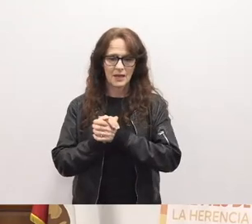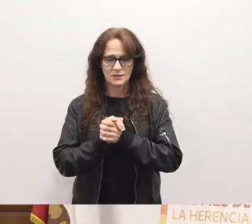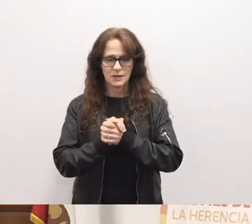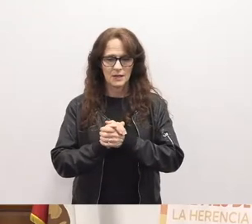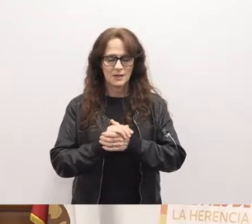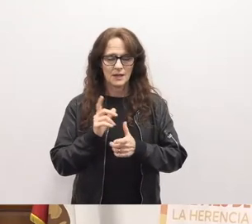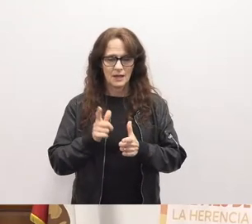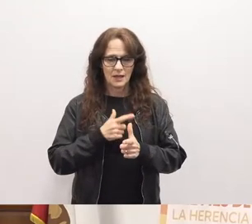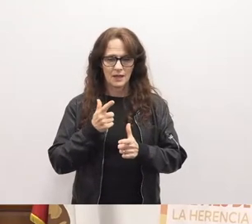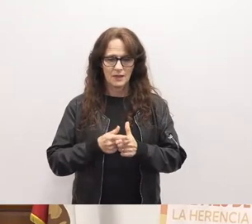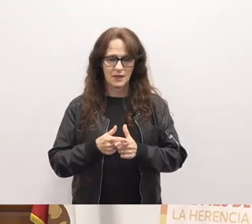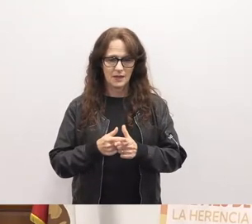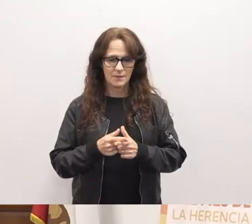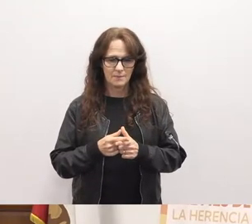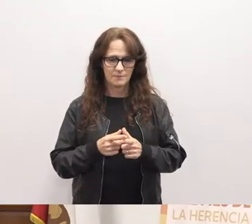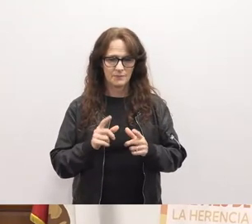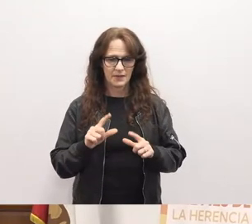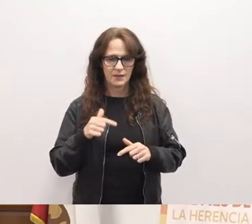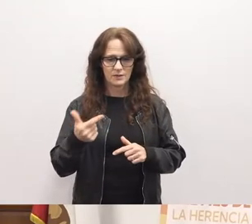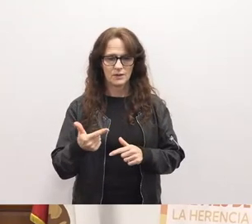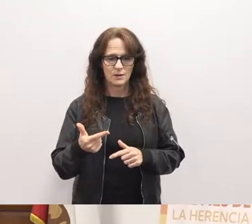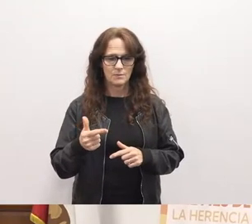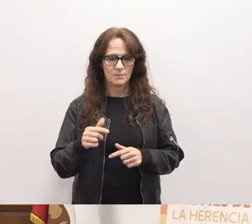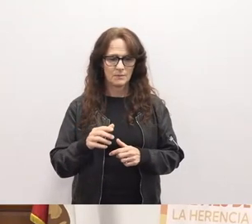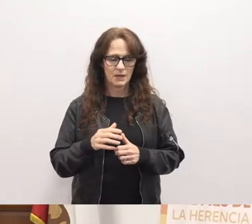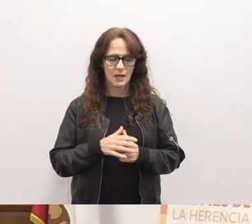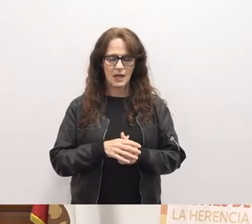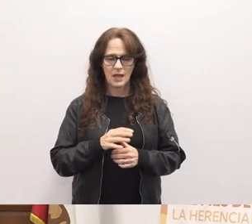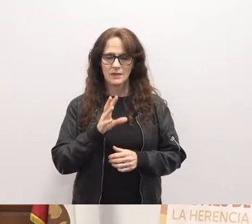things, and then you'll have your turn at the podium.